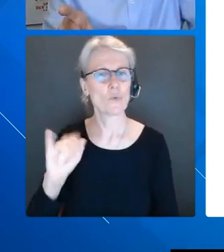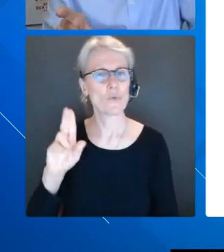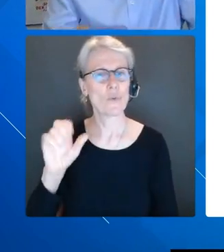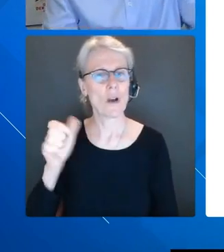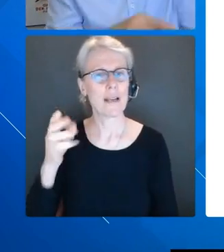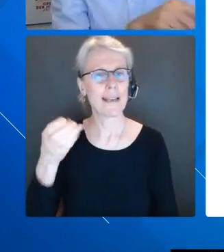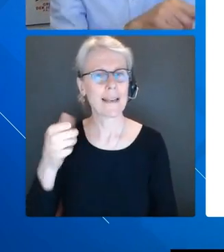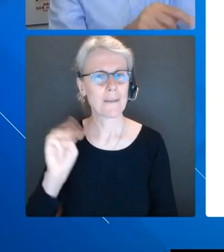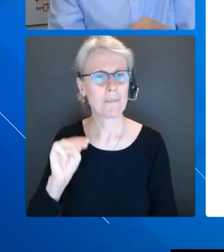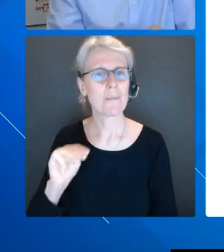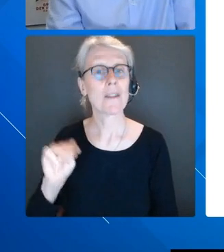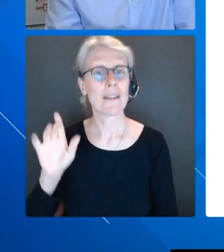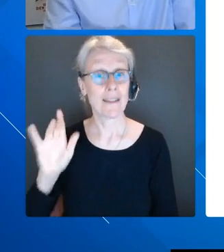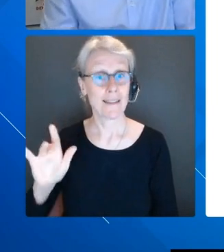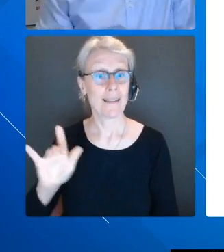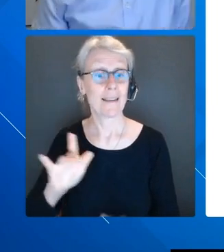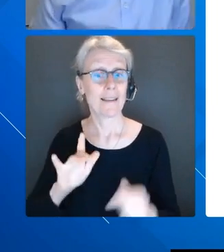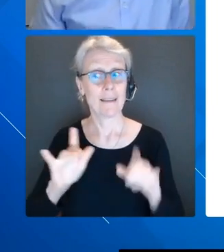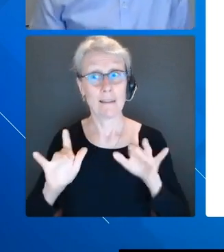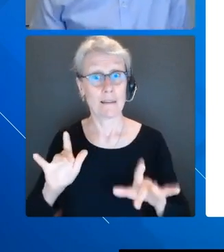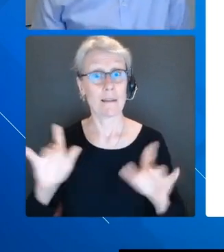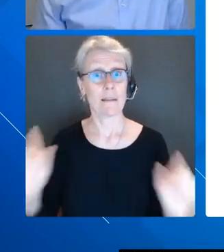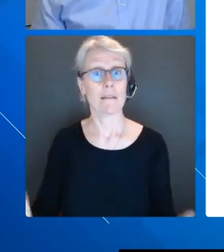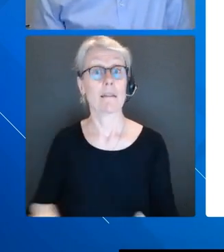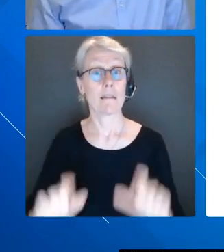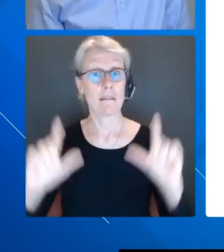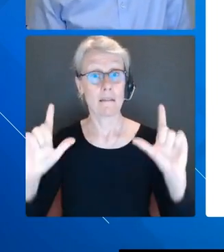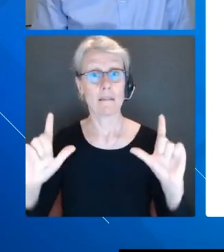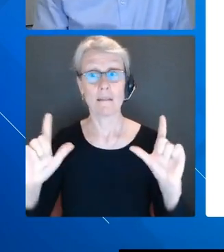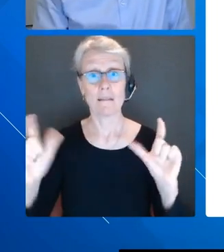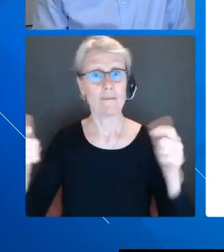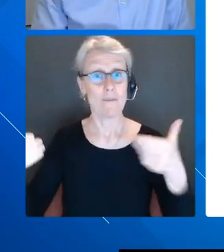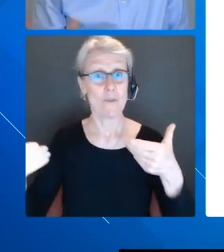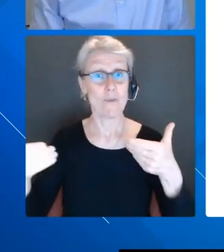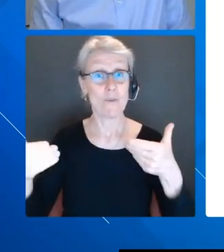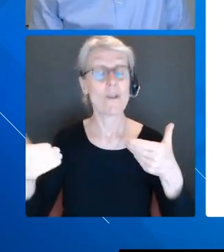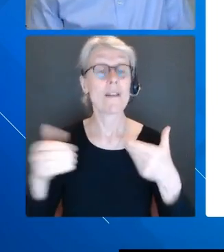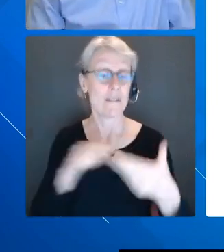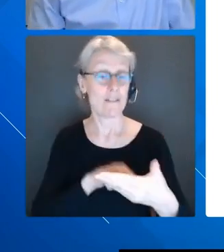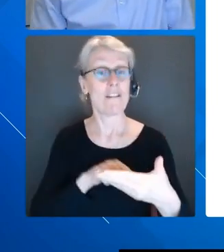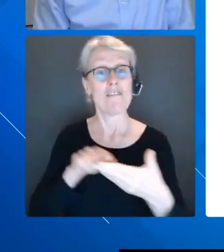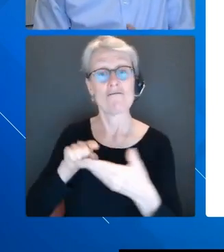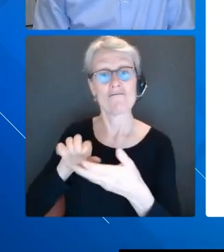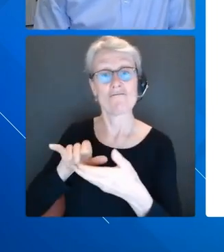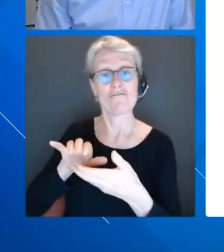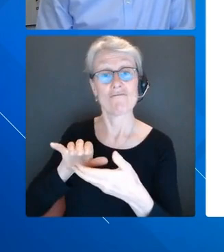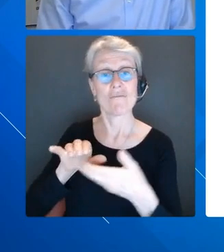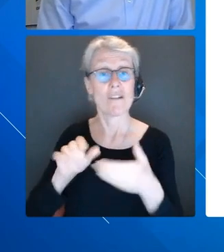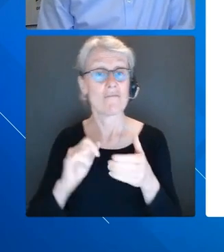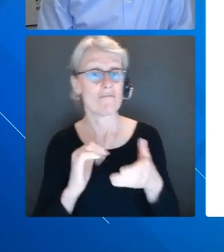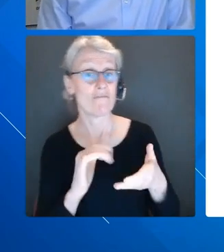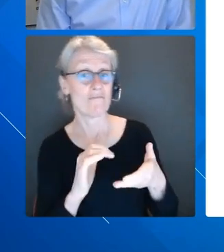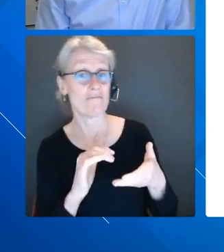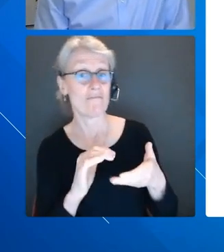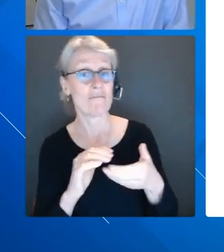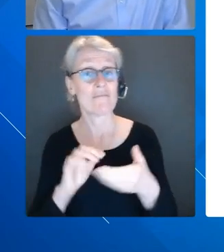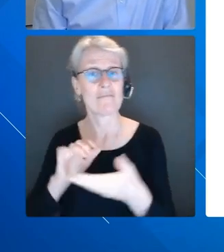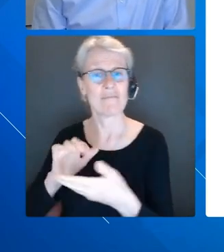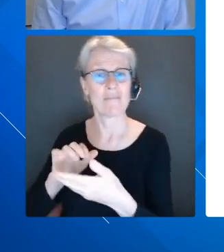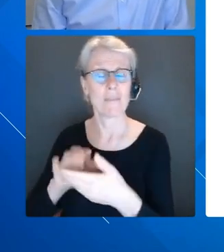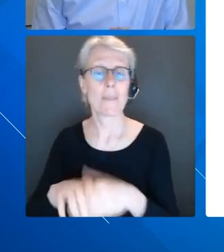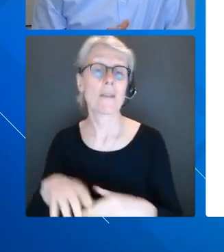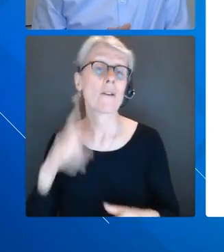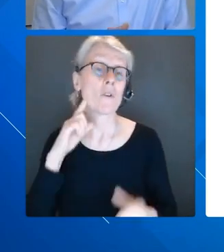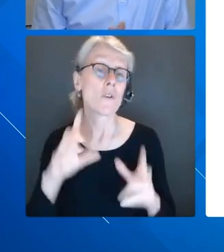see it pop up on his phone, and he could type back with me. So Translate is, I've seen people use, matter of fact, I've used Translate. In a conference call, it's